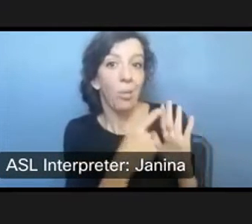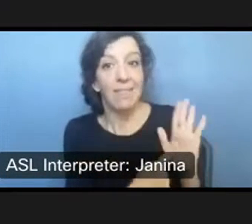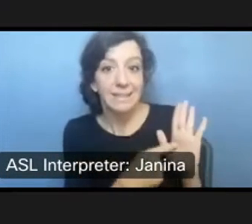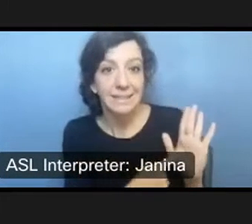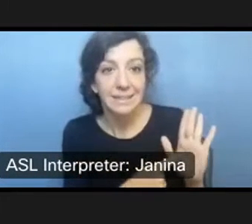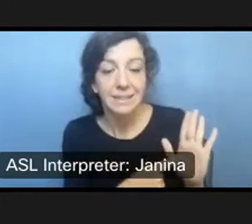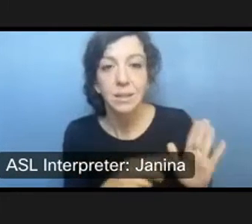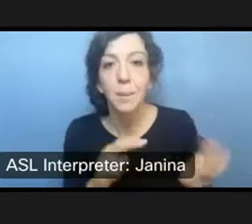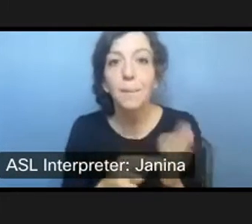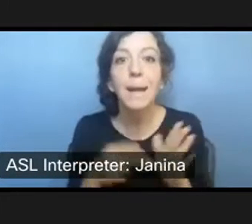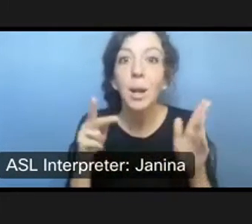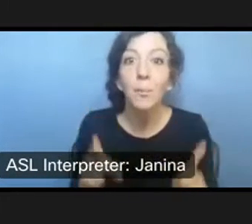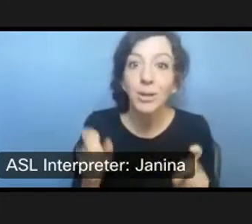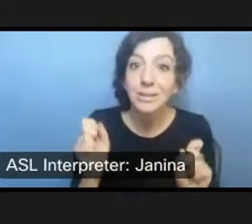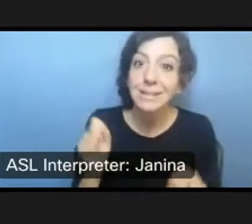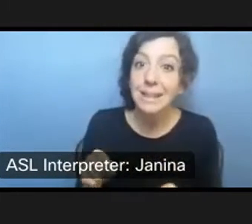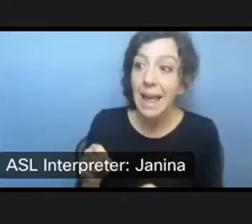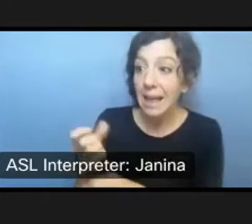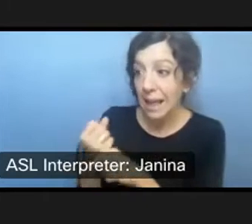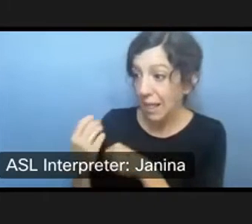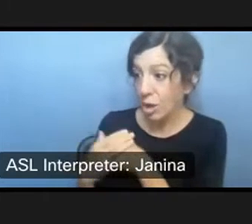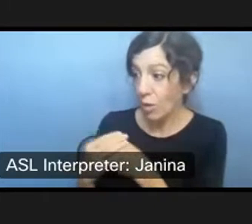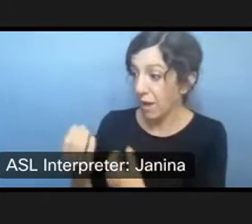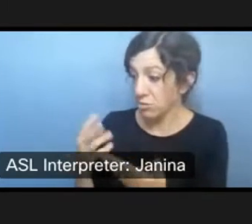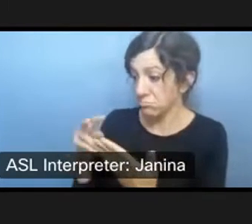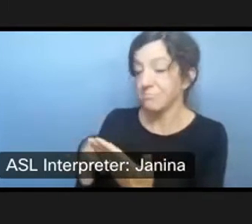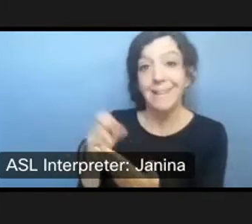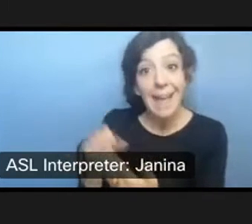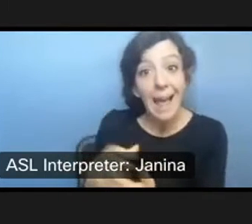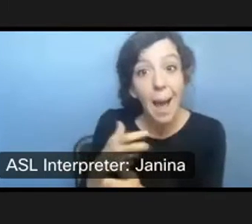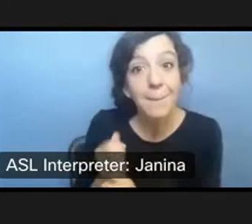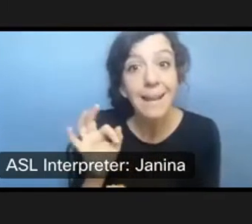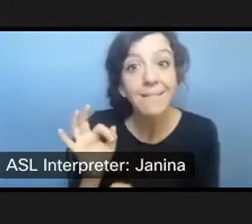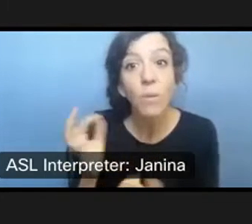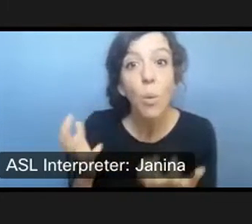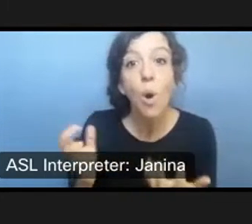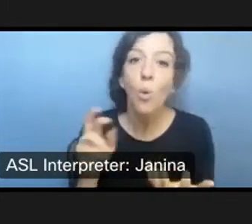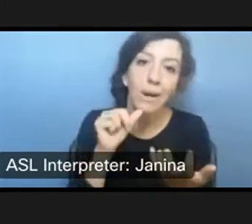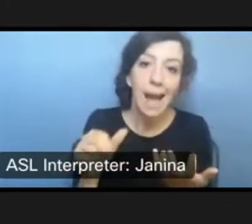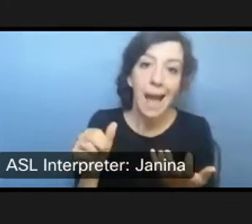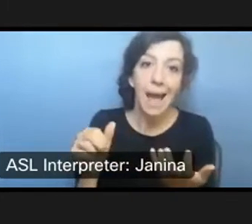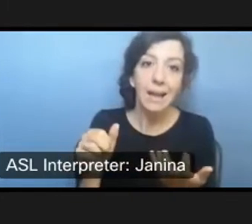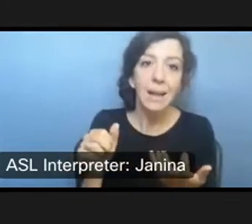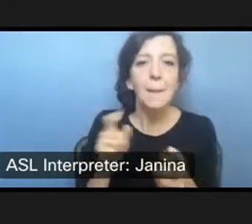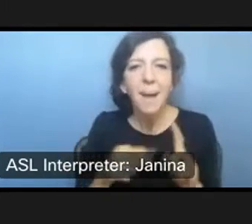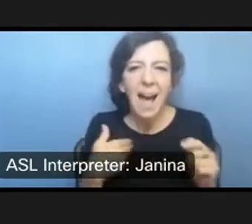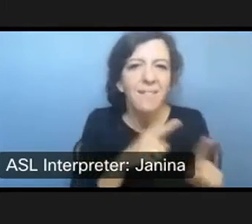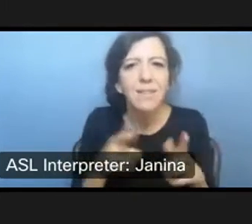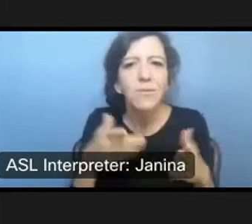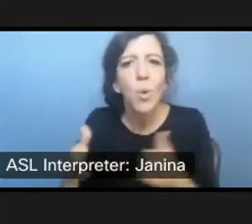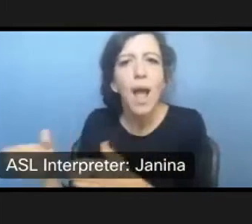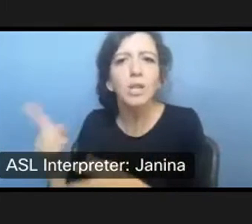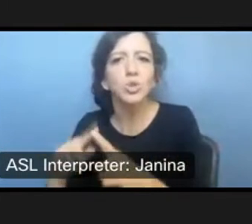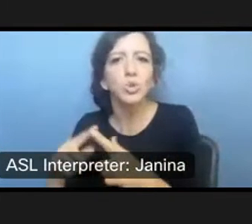have to update it, I can update it. I don't update it every month. And then there's some ways to at least put that onus on